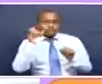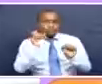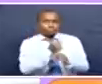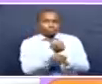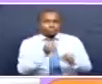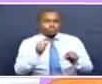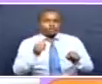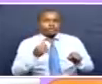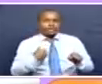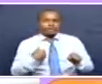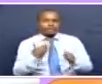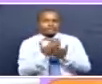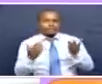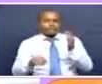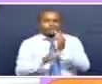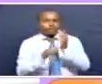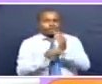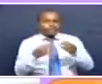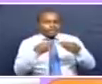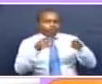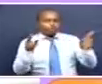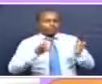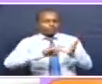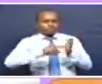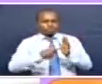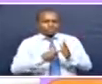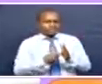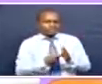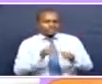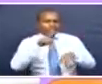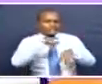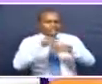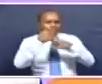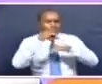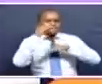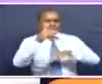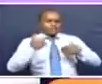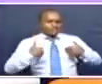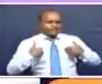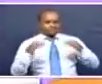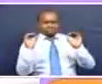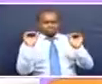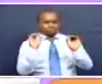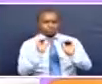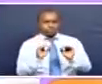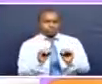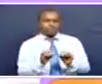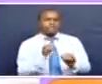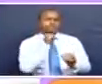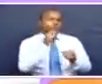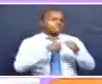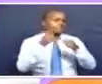open contract, which is not defined by time. It is not possible for you to have a contract that says open, it's not 6 months, it's